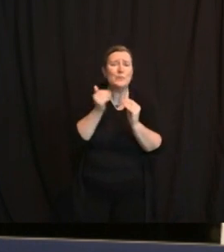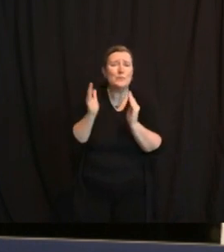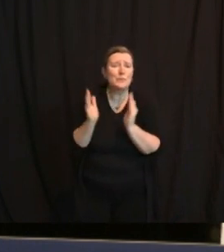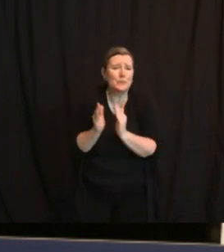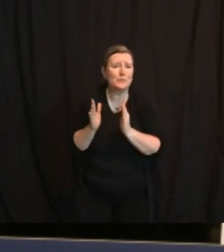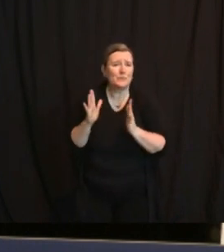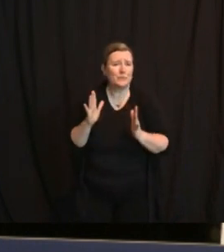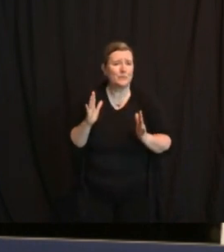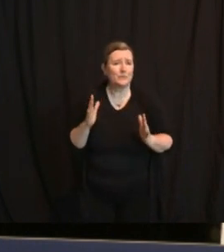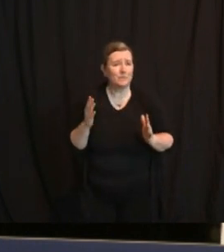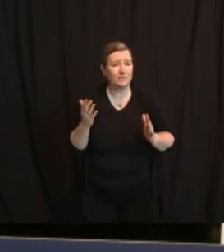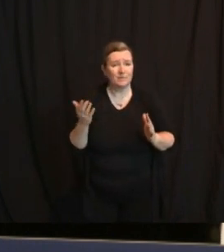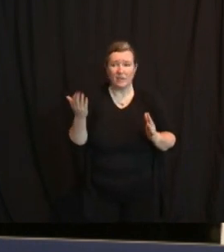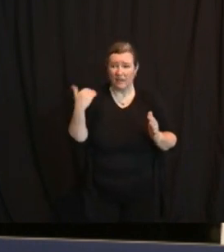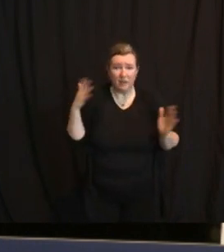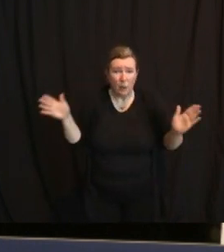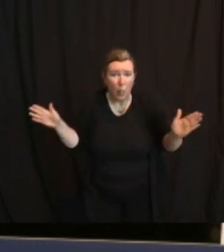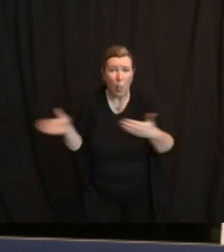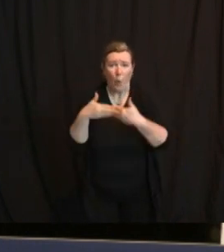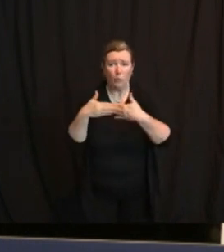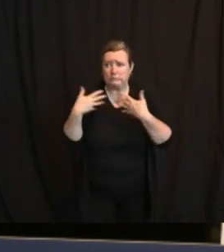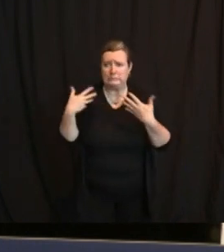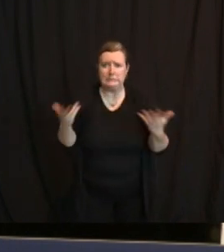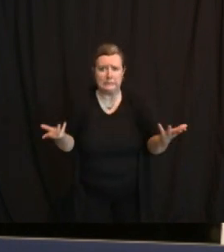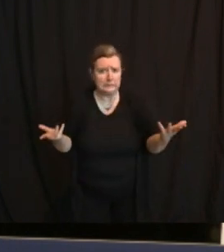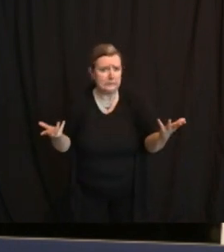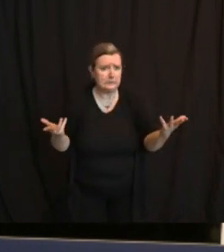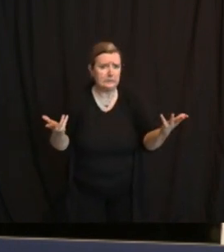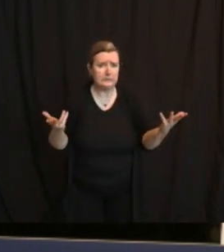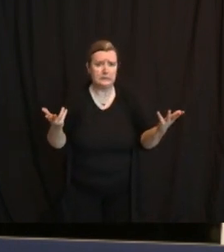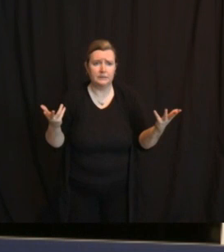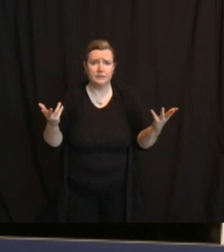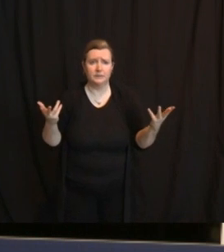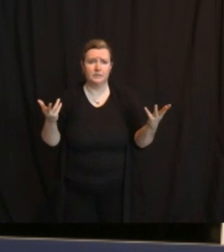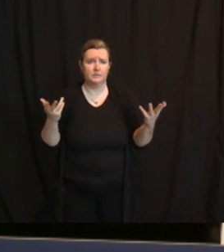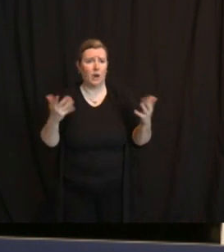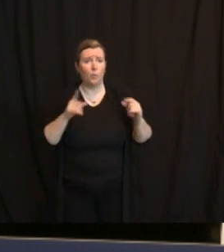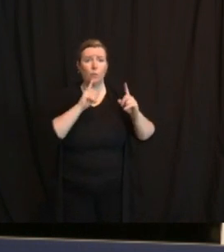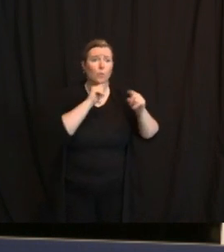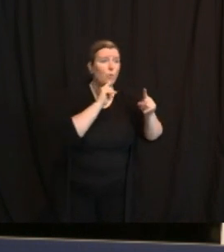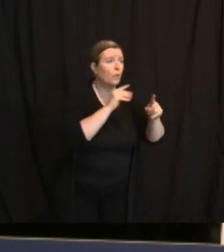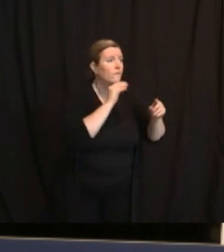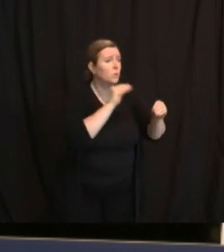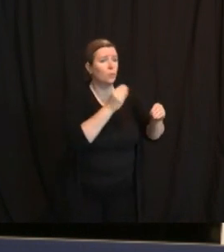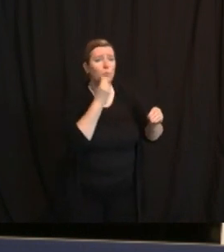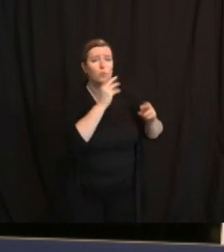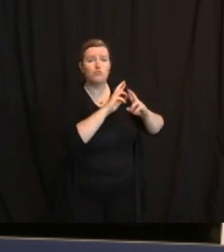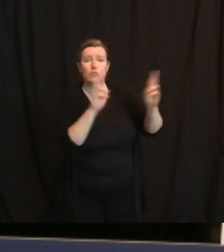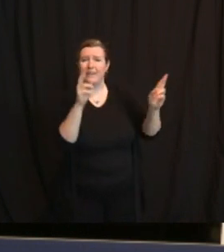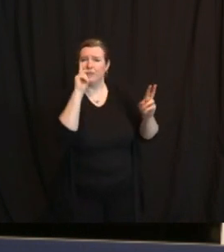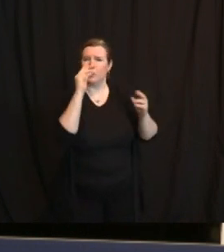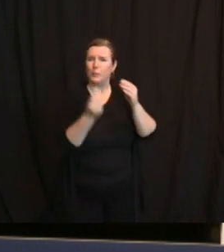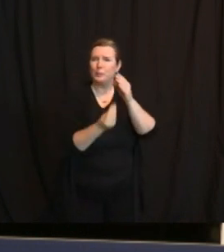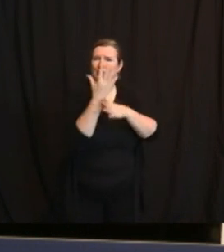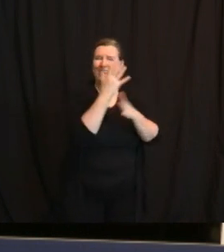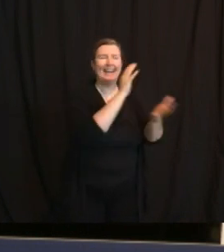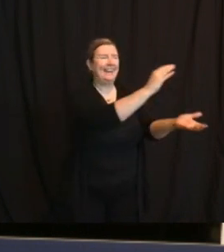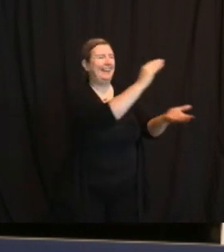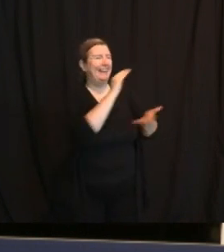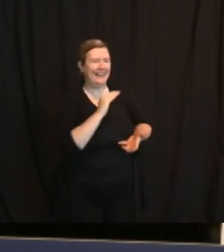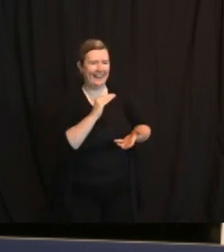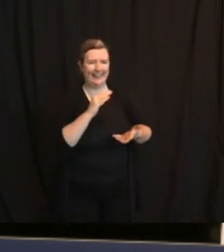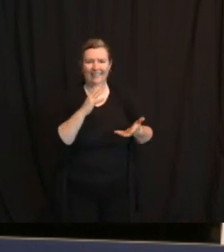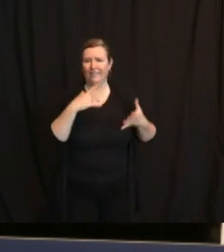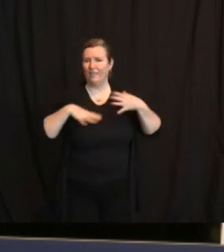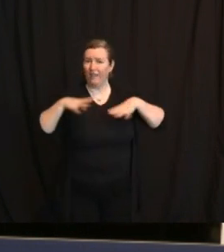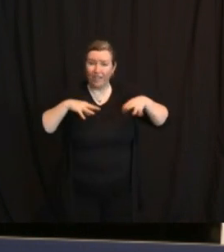remember, they were bringing in their stock for the spring. It was March. They were bringing in their spring attire. They were getting ready to